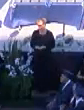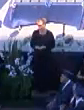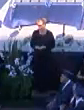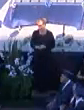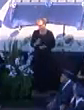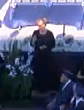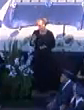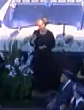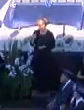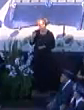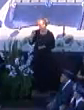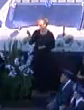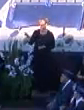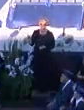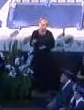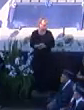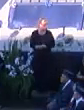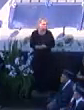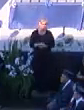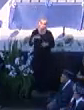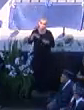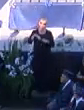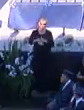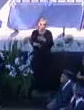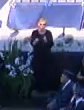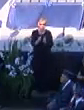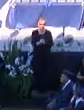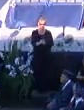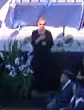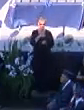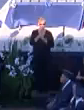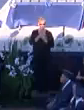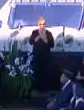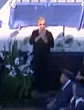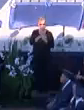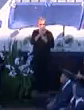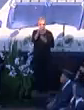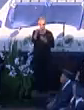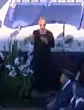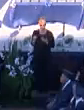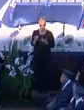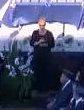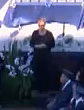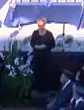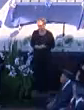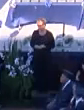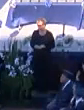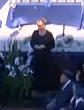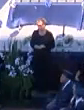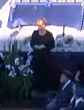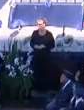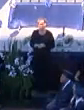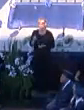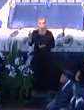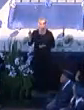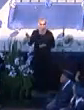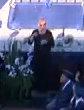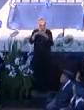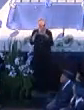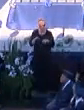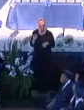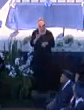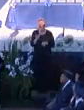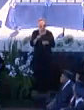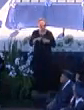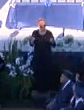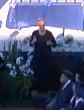There he is, Jesus. Jesus was born with a heart rhythm disorder, sick sinus syndrome, which Jesus describes as a